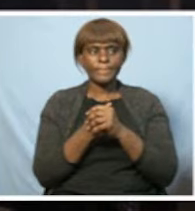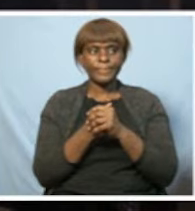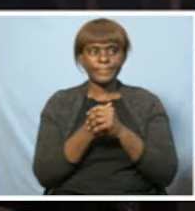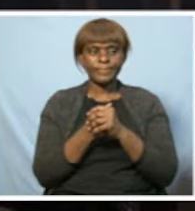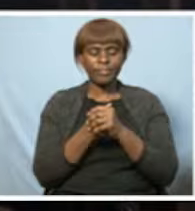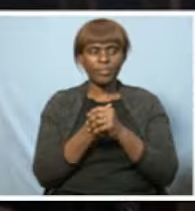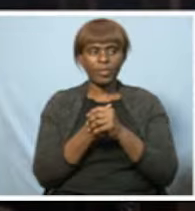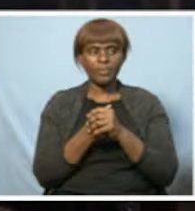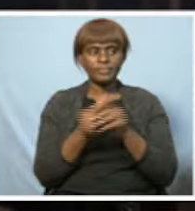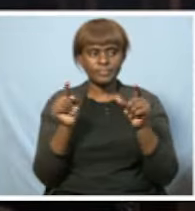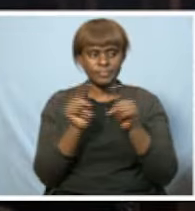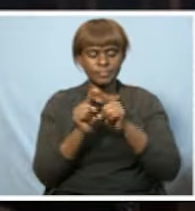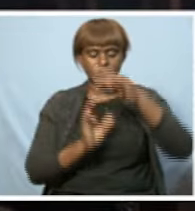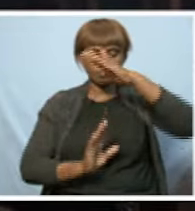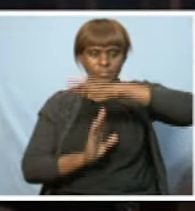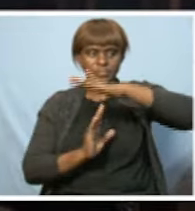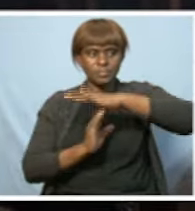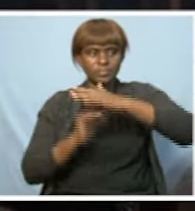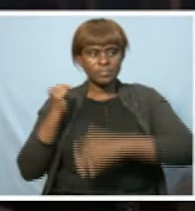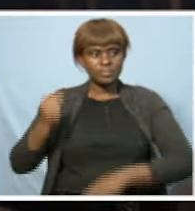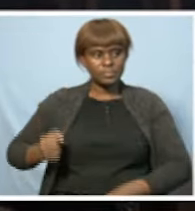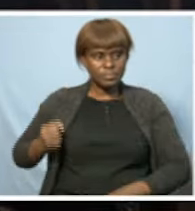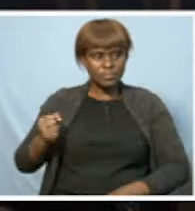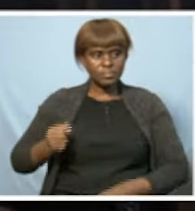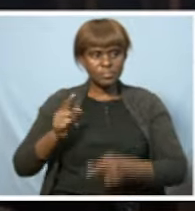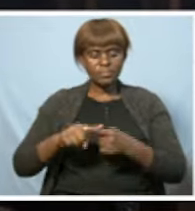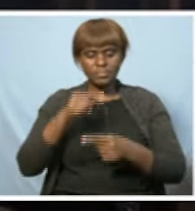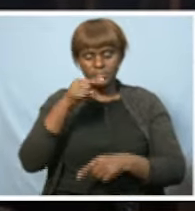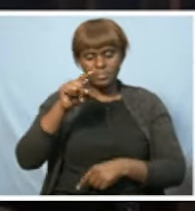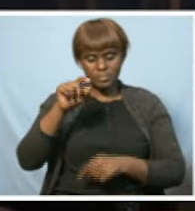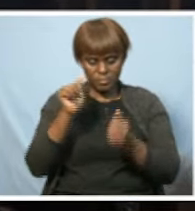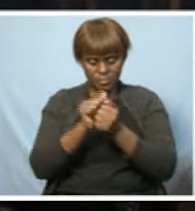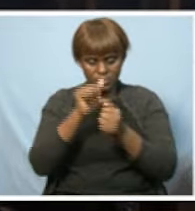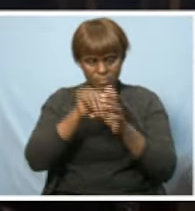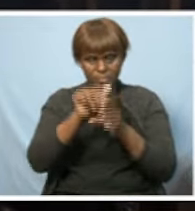a deadline stamped by the chief to say within 2 weeks.